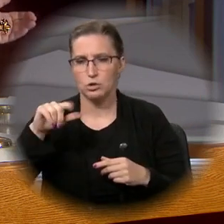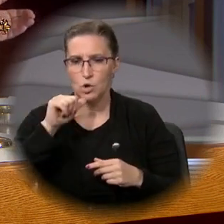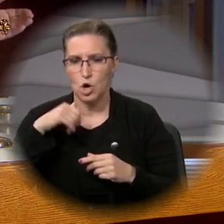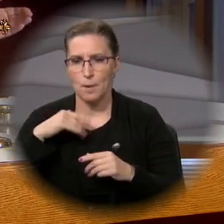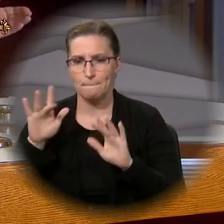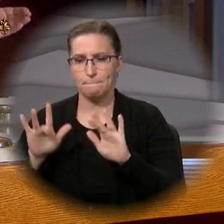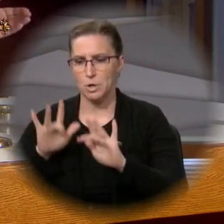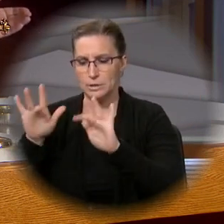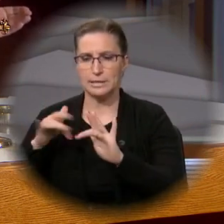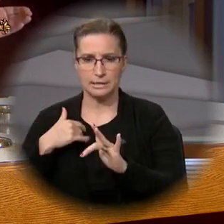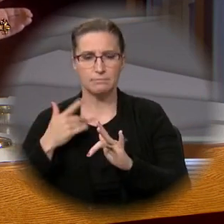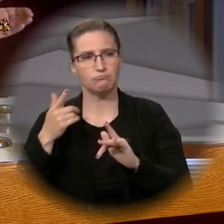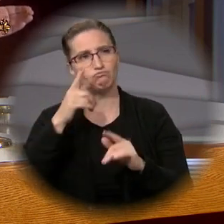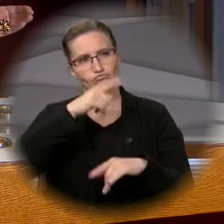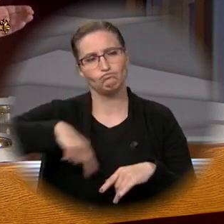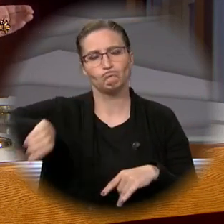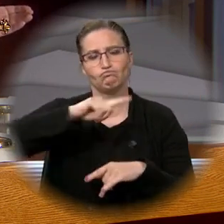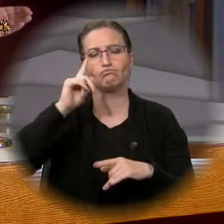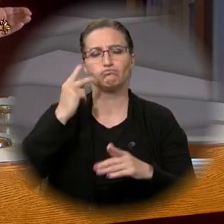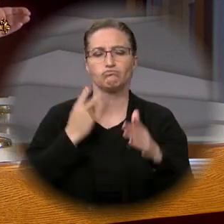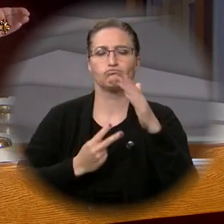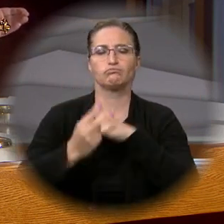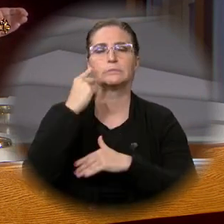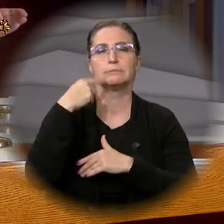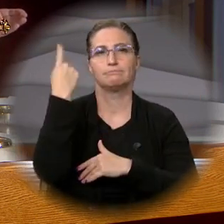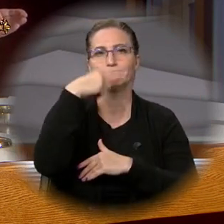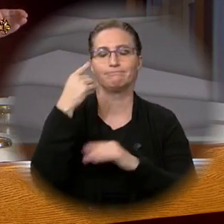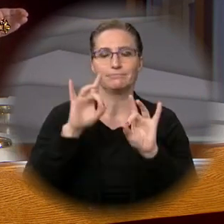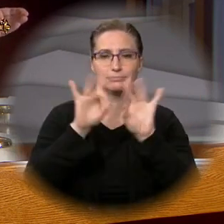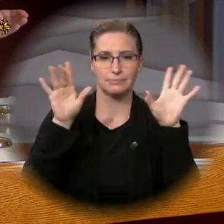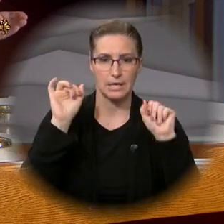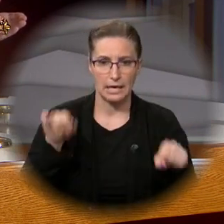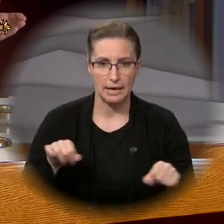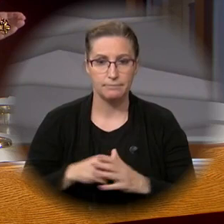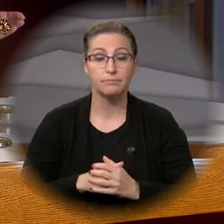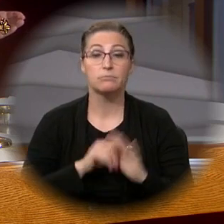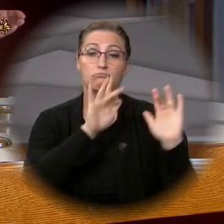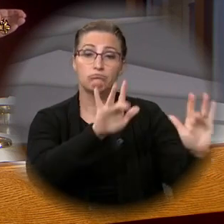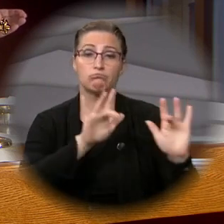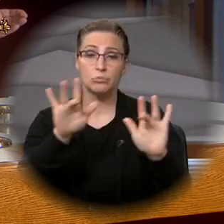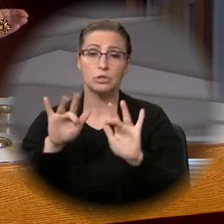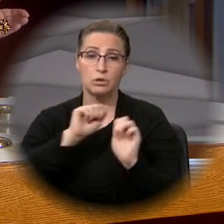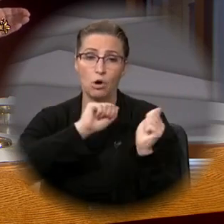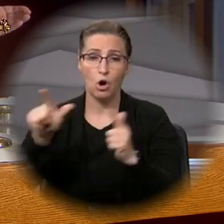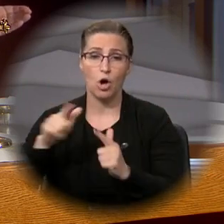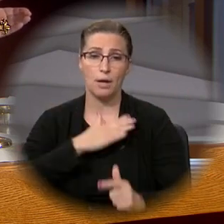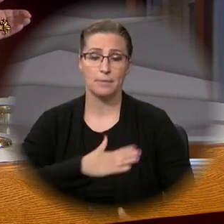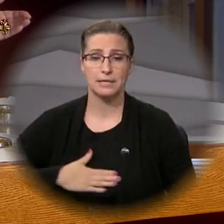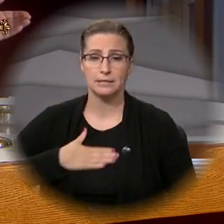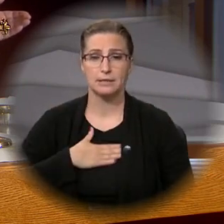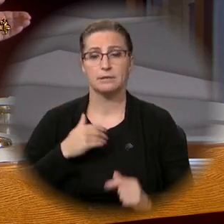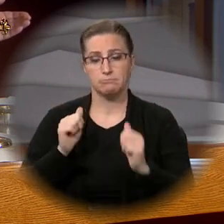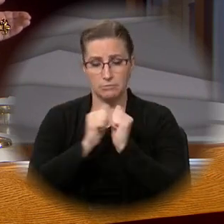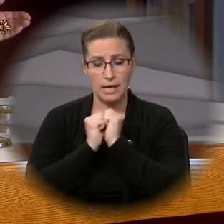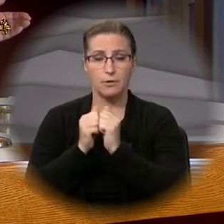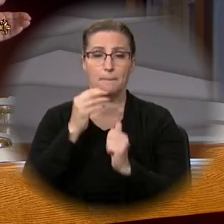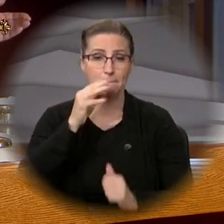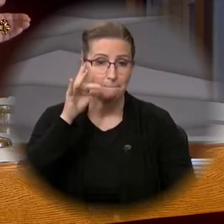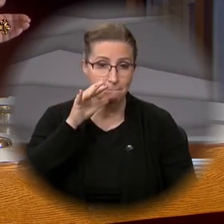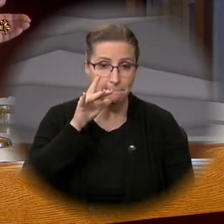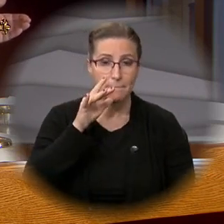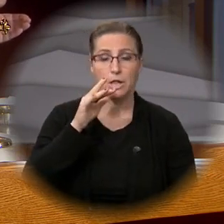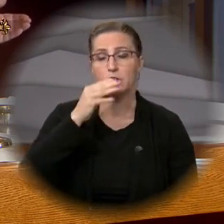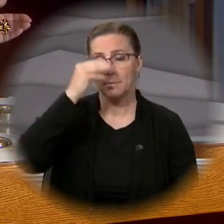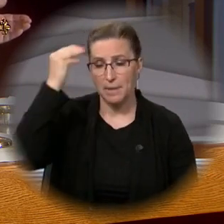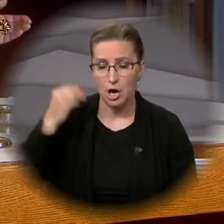died in your mercy. Welcome them into the light of your face. Have mercy on us all, we pray, that with the Blessed Virgin Mary, Mother of